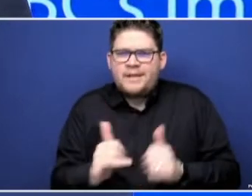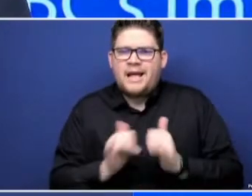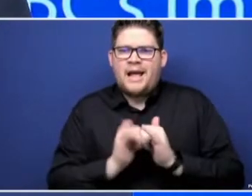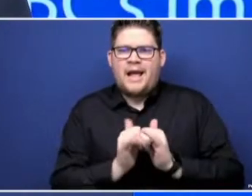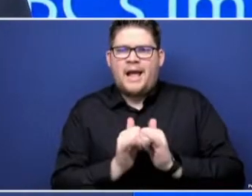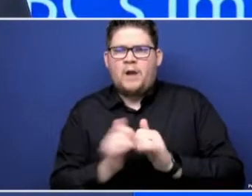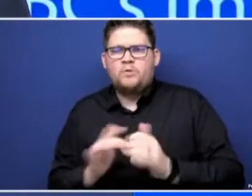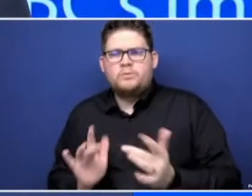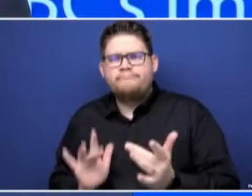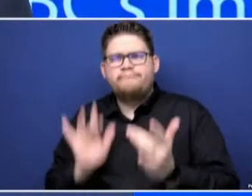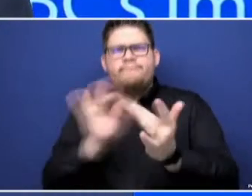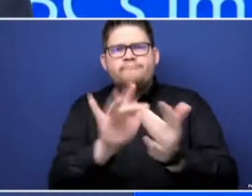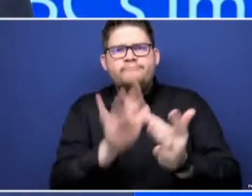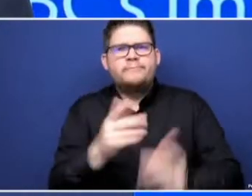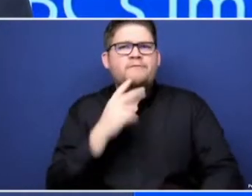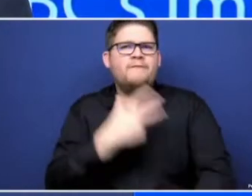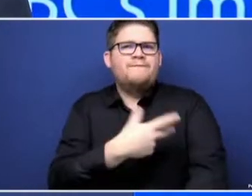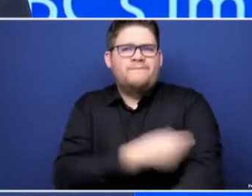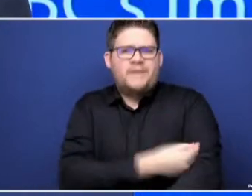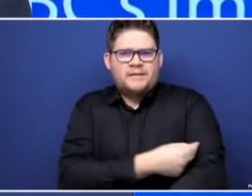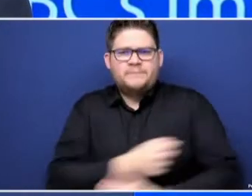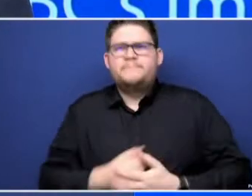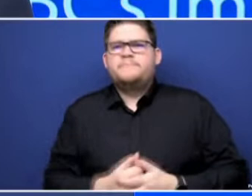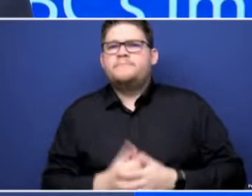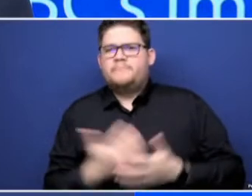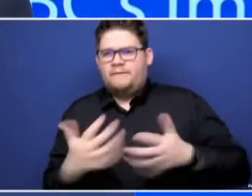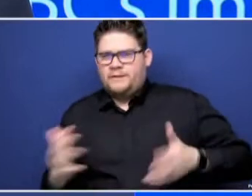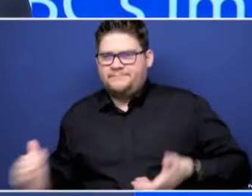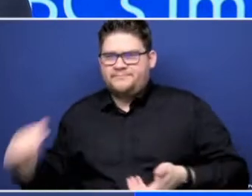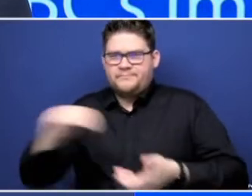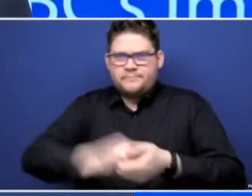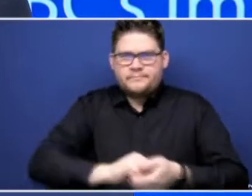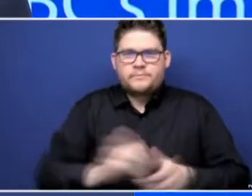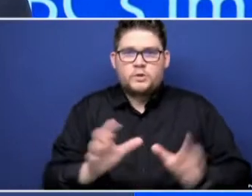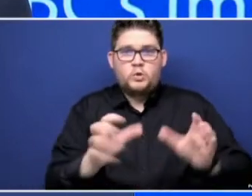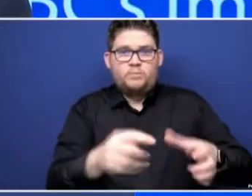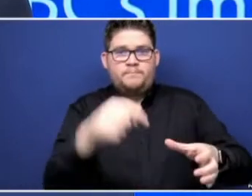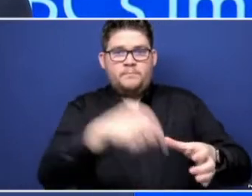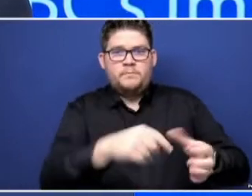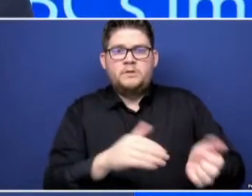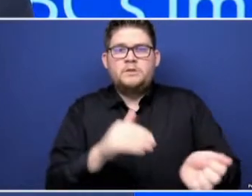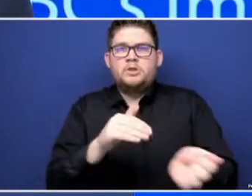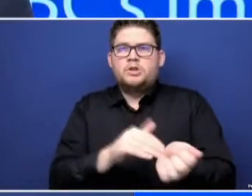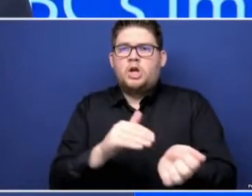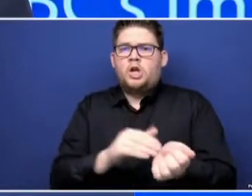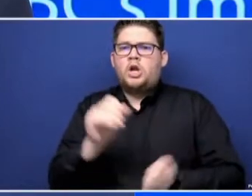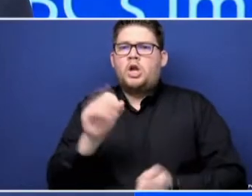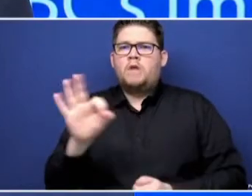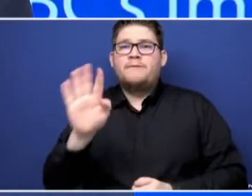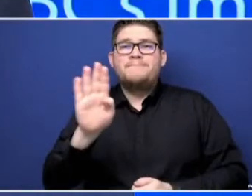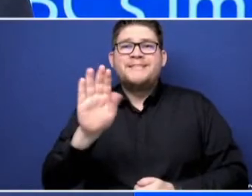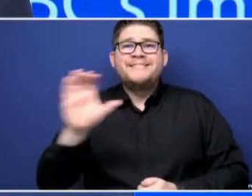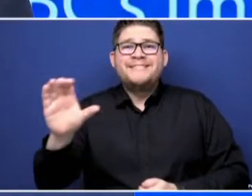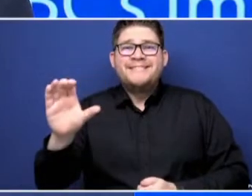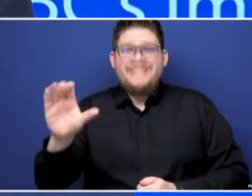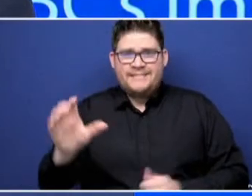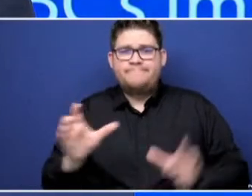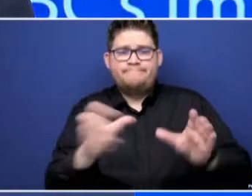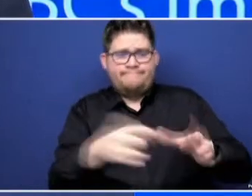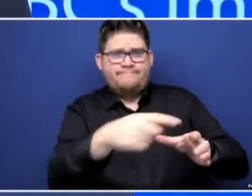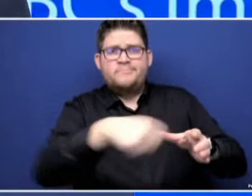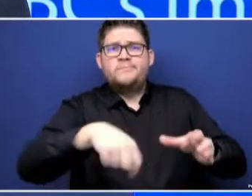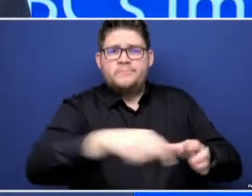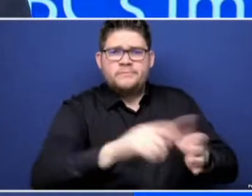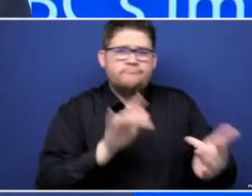that with our two friends today, they stand ready to go to the last needle, the last jab. We're all in this together. We're